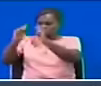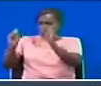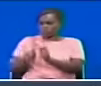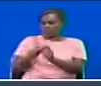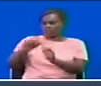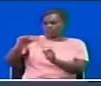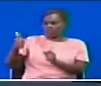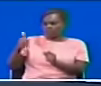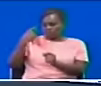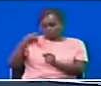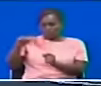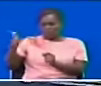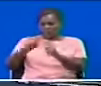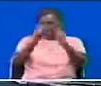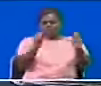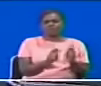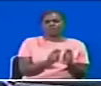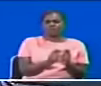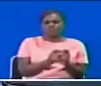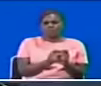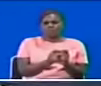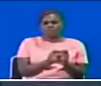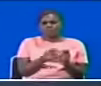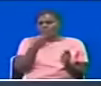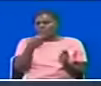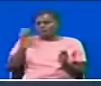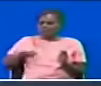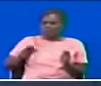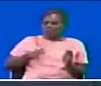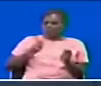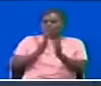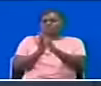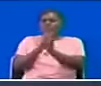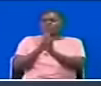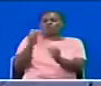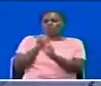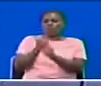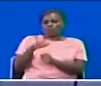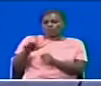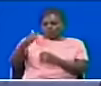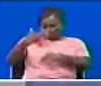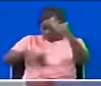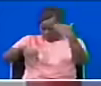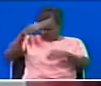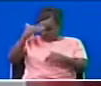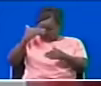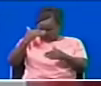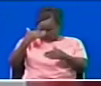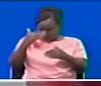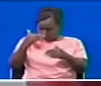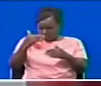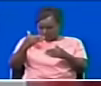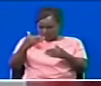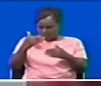another tribalist. Because whether that story, is man or woman? Whether that man or woman, because the narrative works for them. Politicians will not leave a narrative